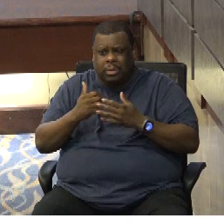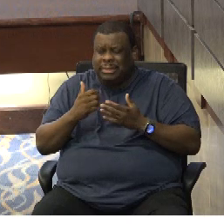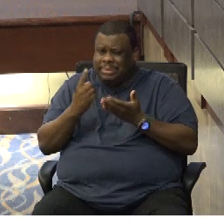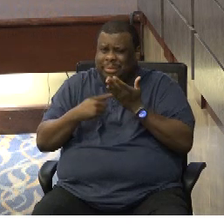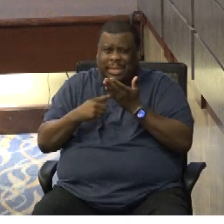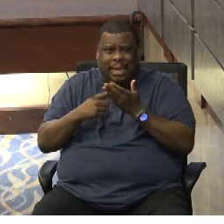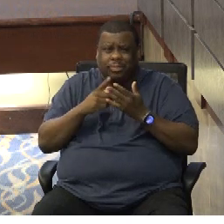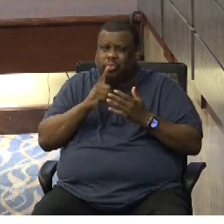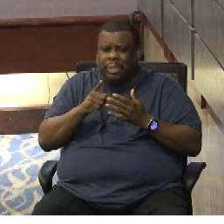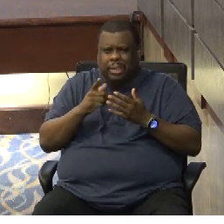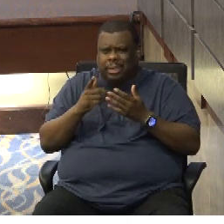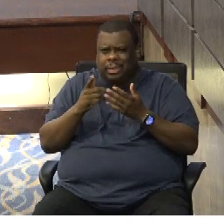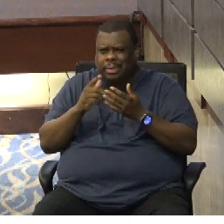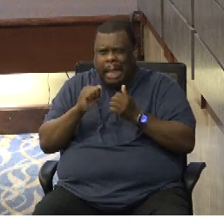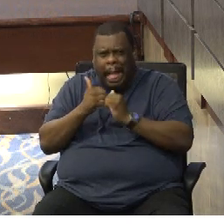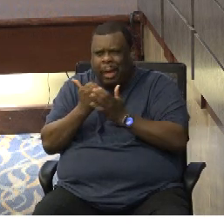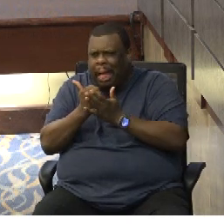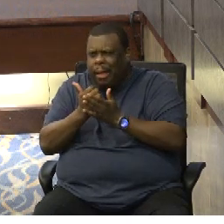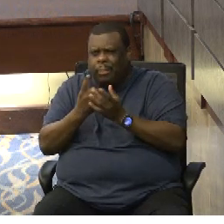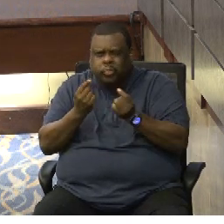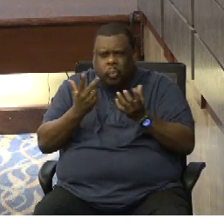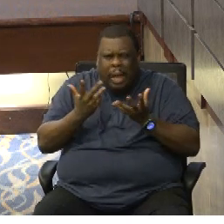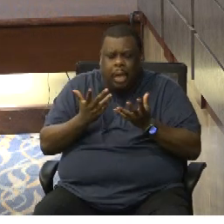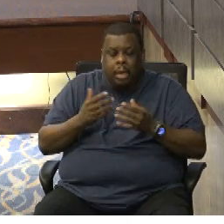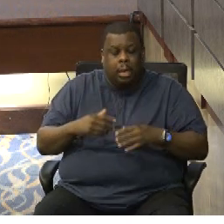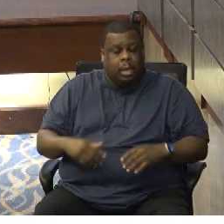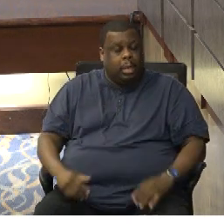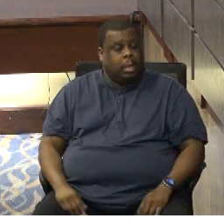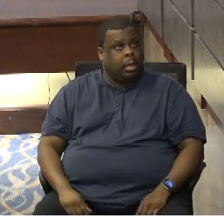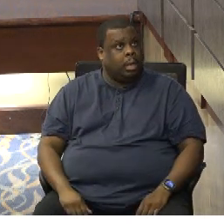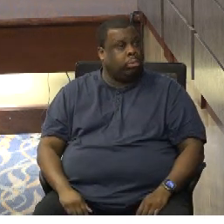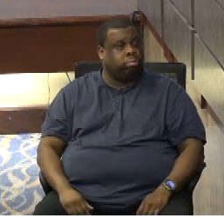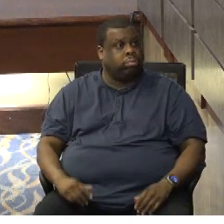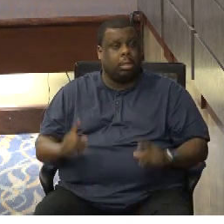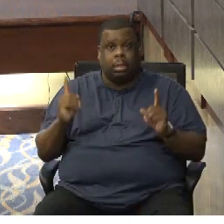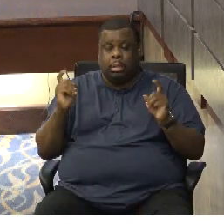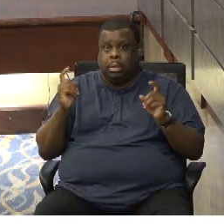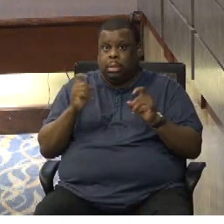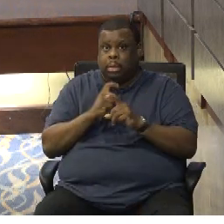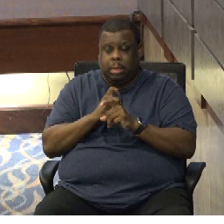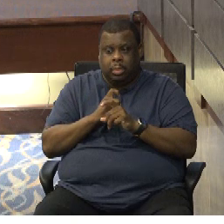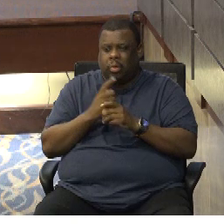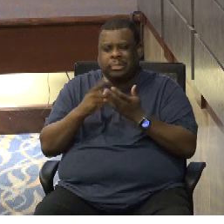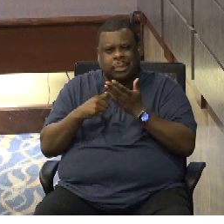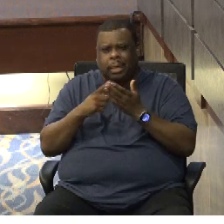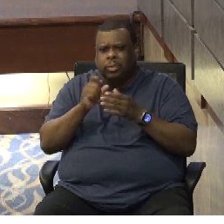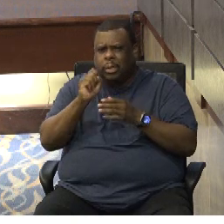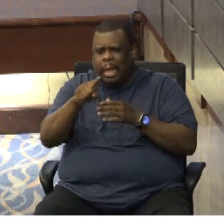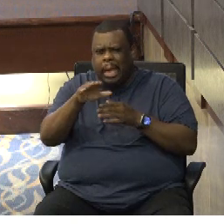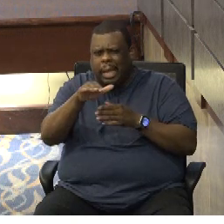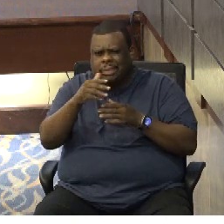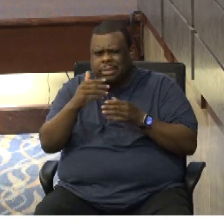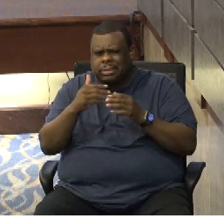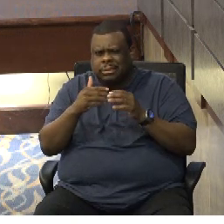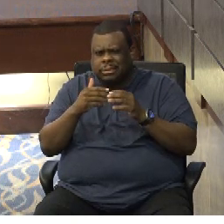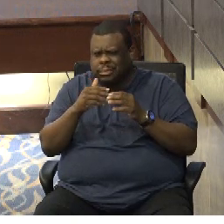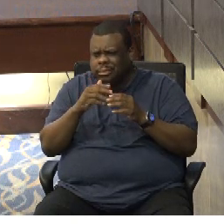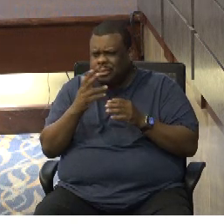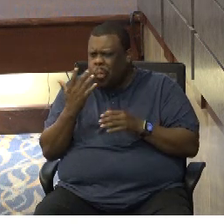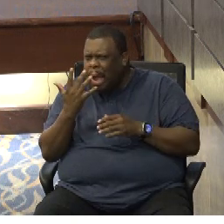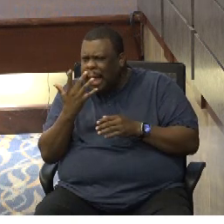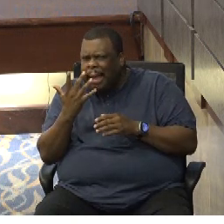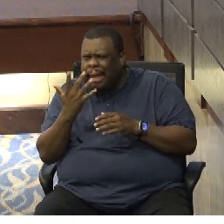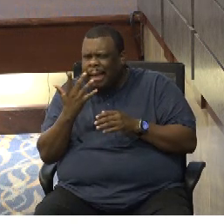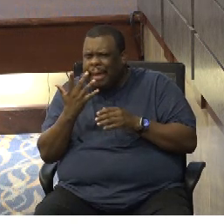complicated, when you're when you're asking for information and this, why does the city need to know that? I mean, how many